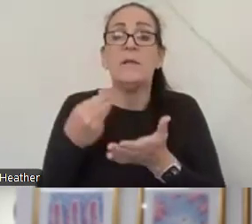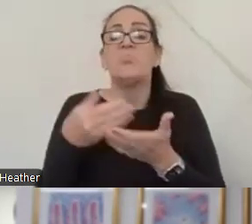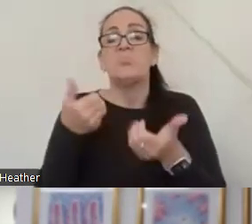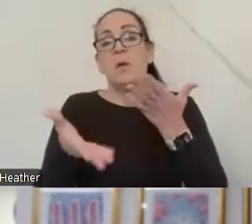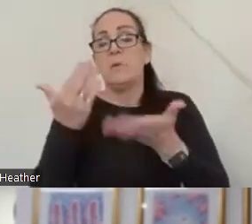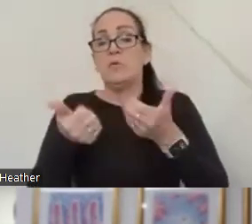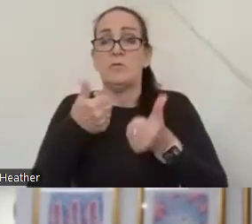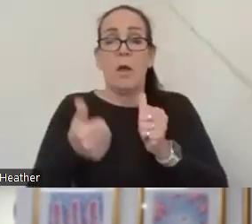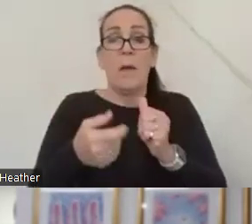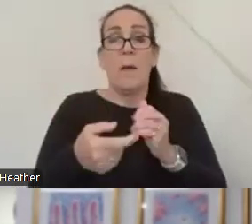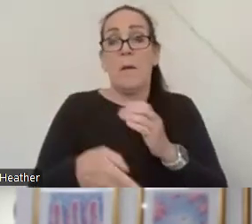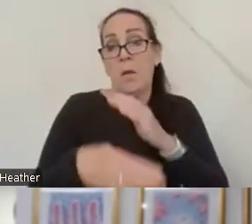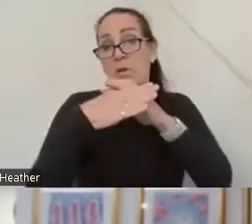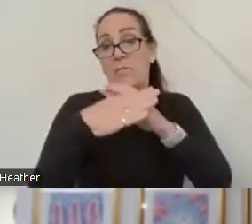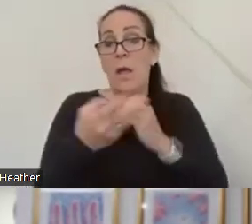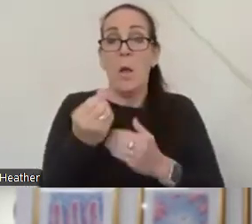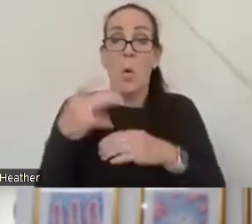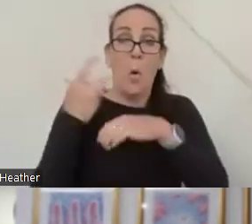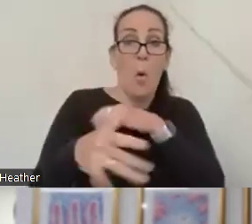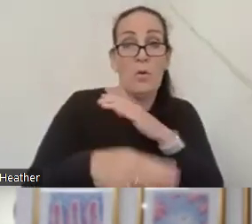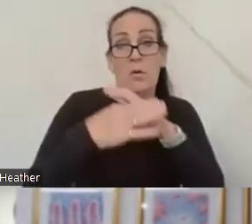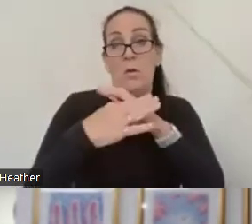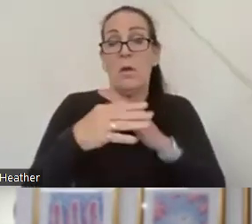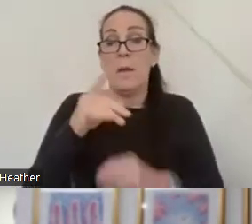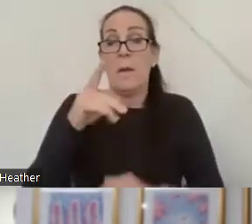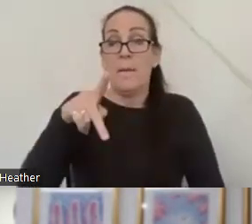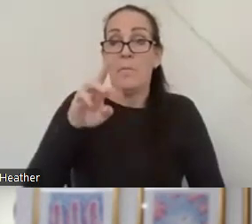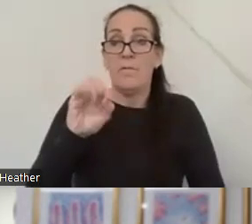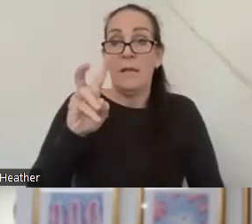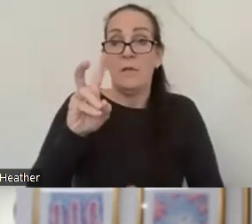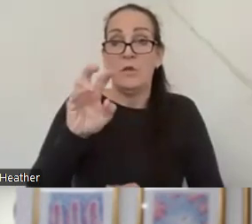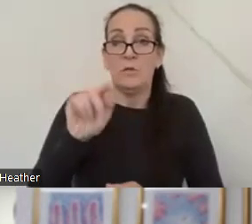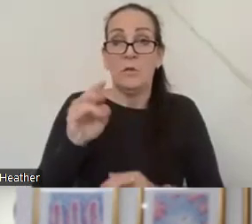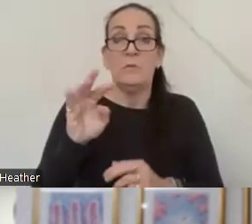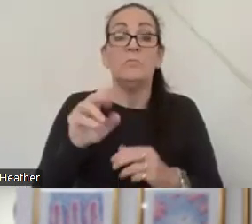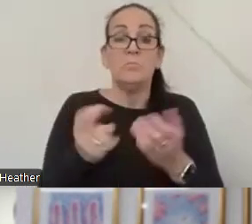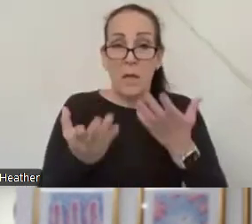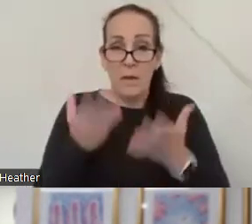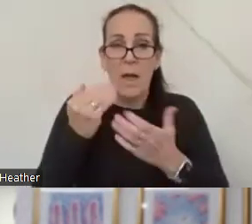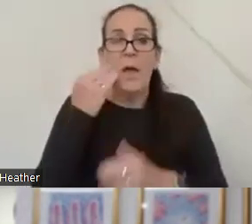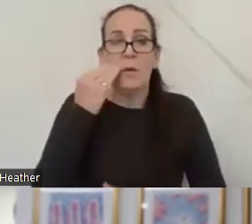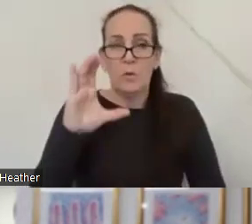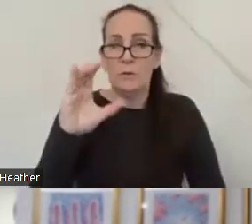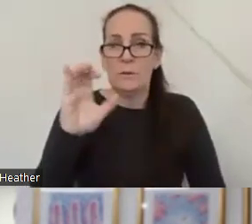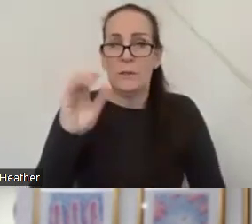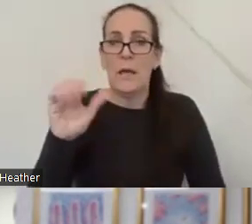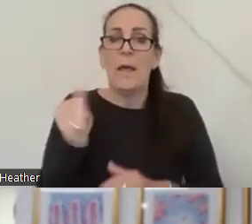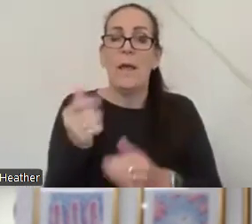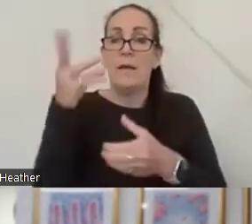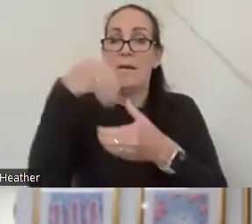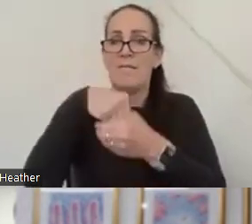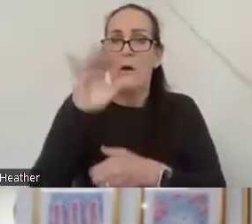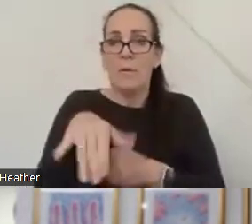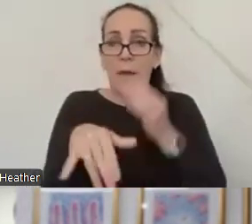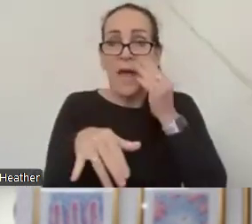intervention. So I know CDA has been really involved with in